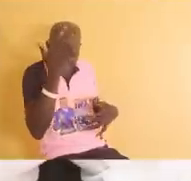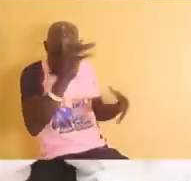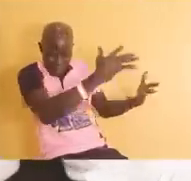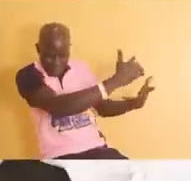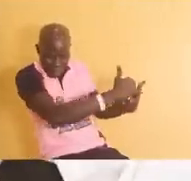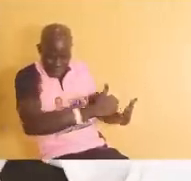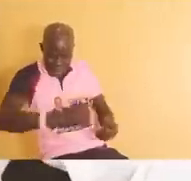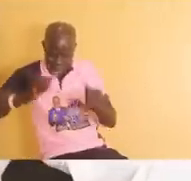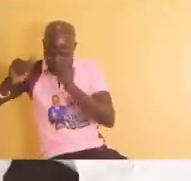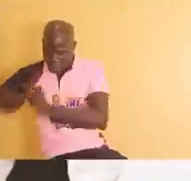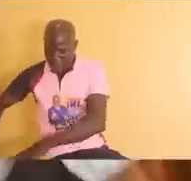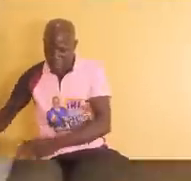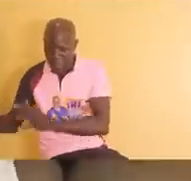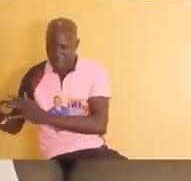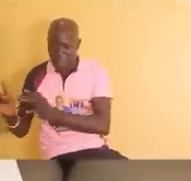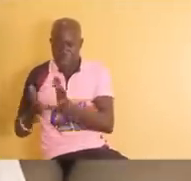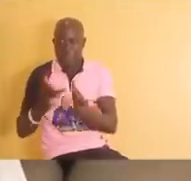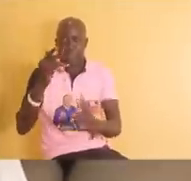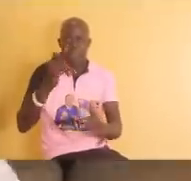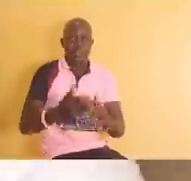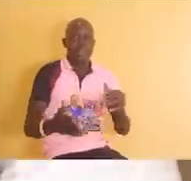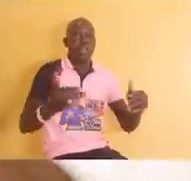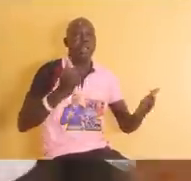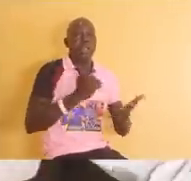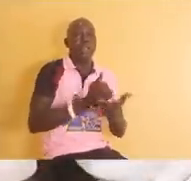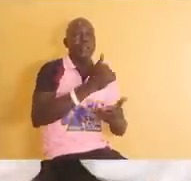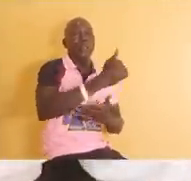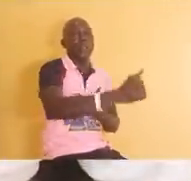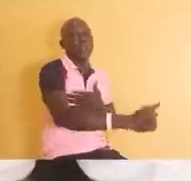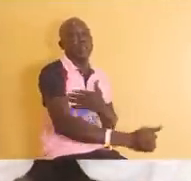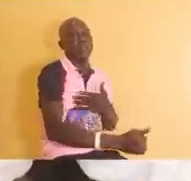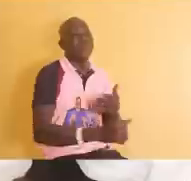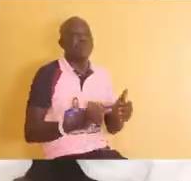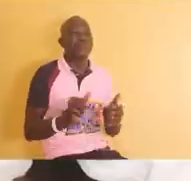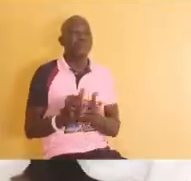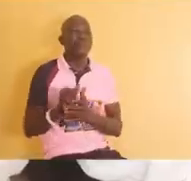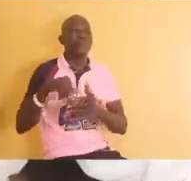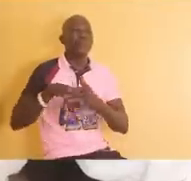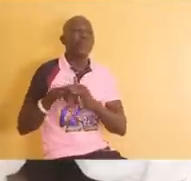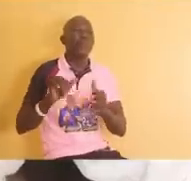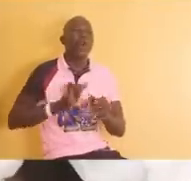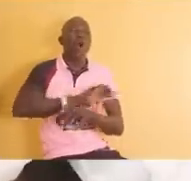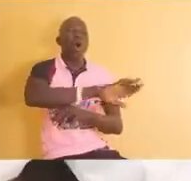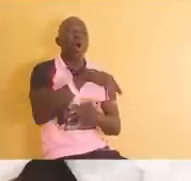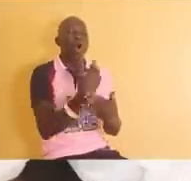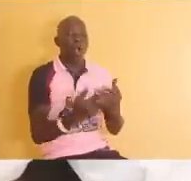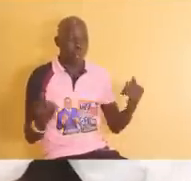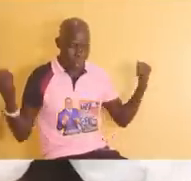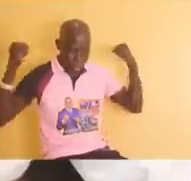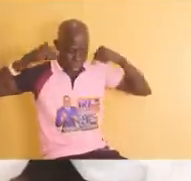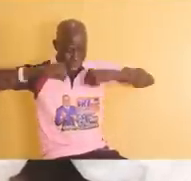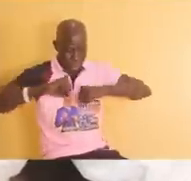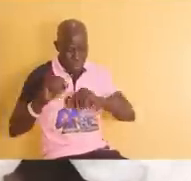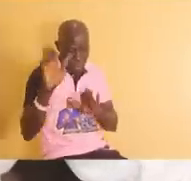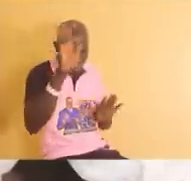Apojuna. Amen. In the name of Jesus. Amen. Amen. We call Jesus. Every garment